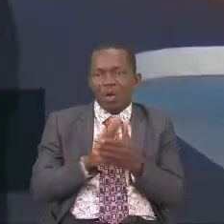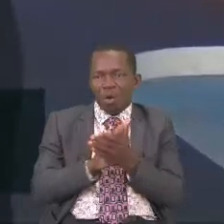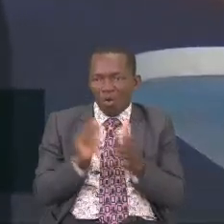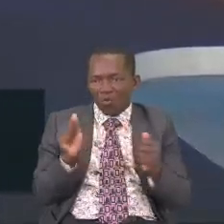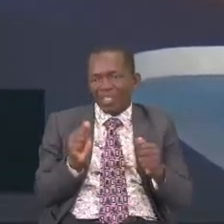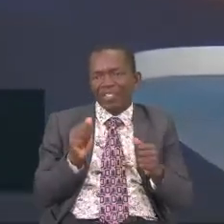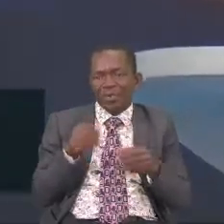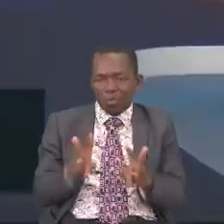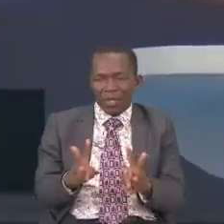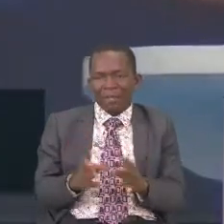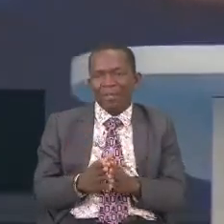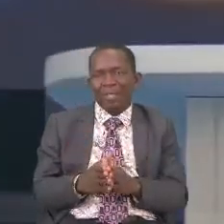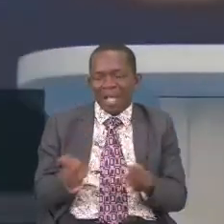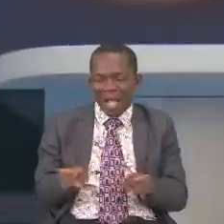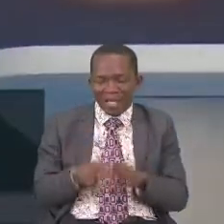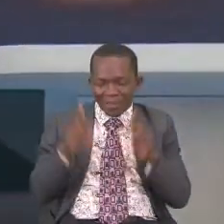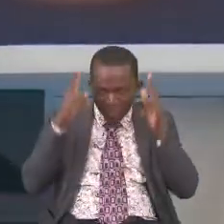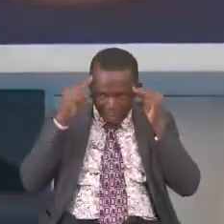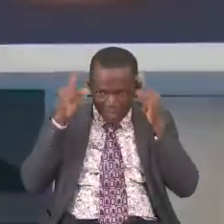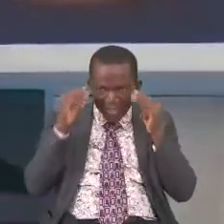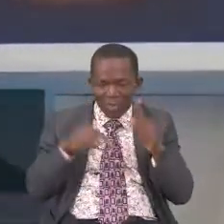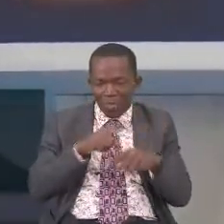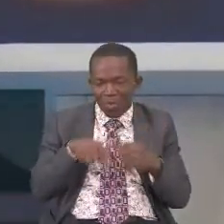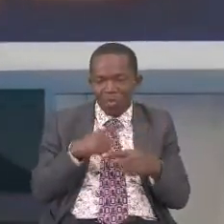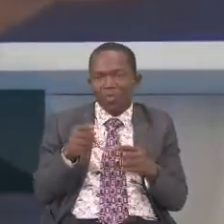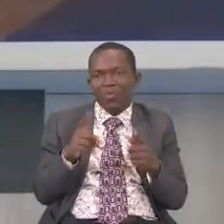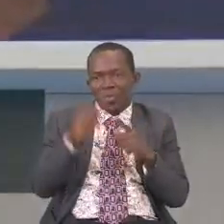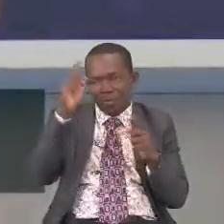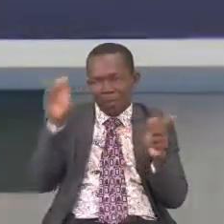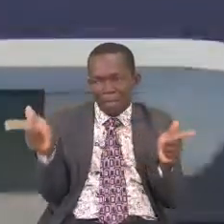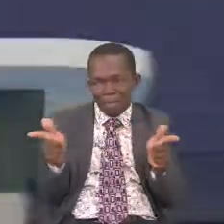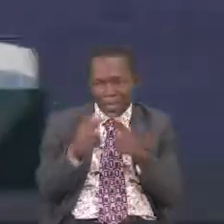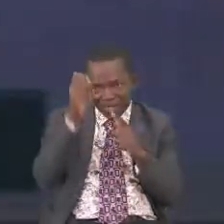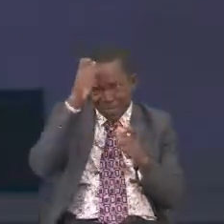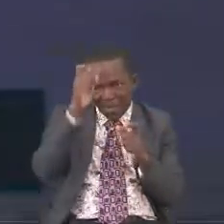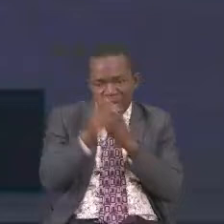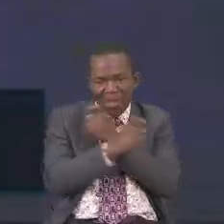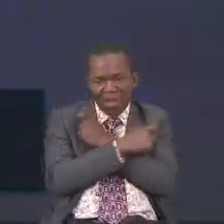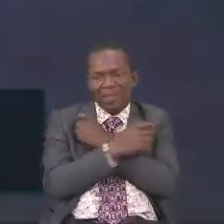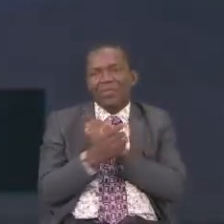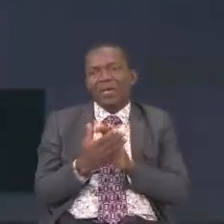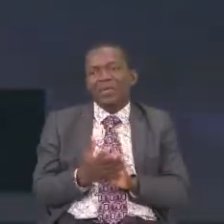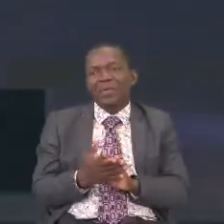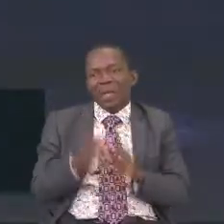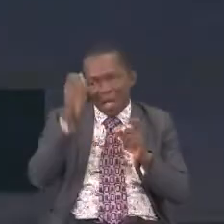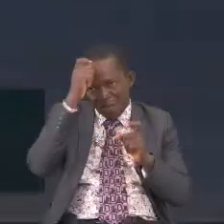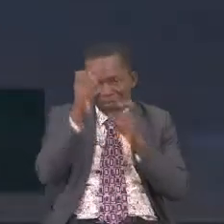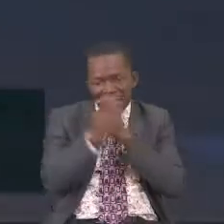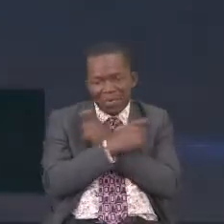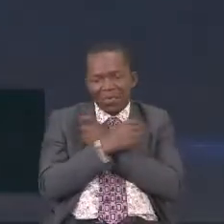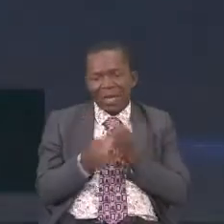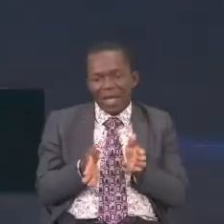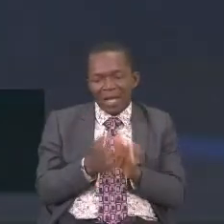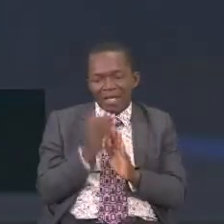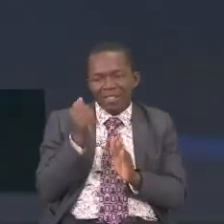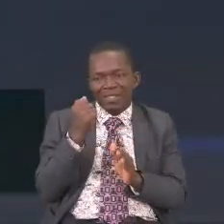Pharaoh, and then as he got there, Pharaoh said, "What are you looking for? Show me the evidence that you have power." And he threw the rod now, and it